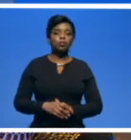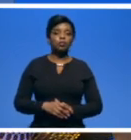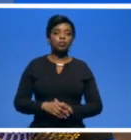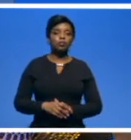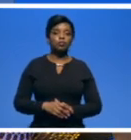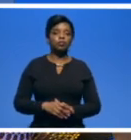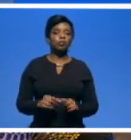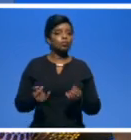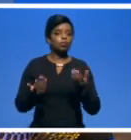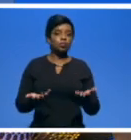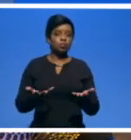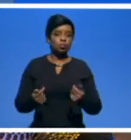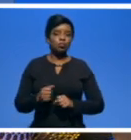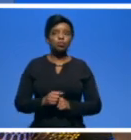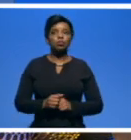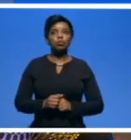impact